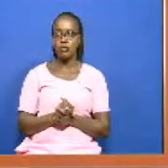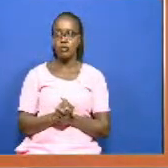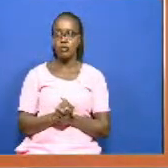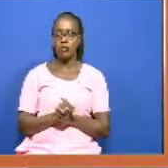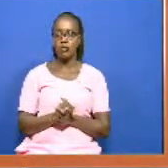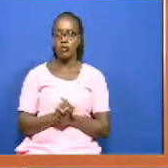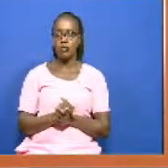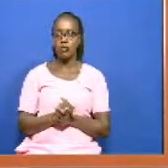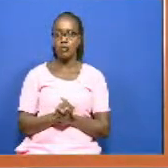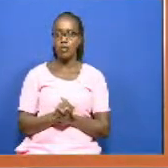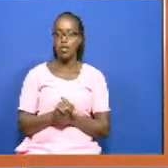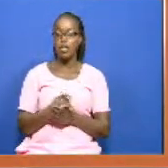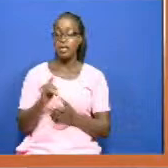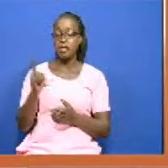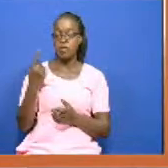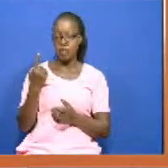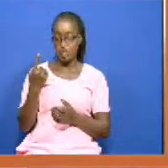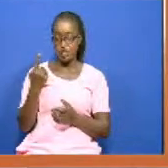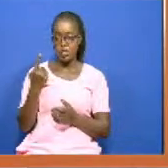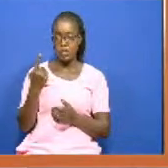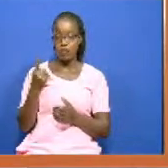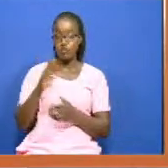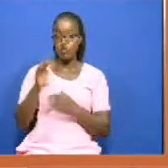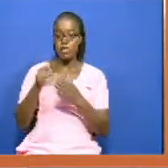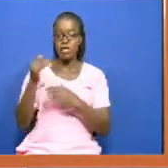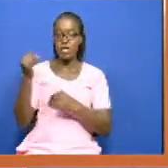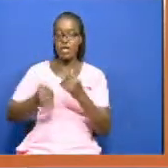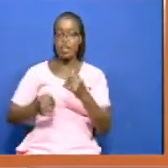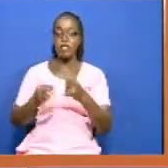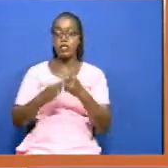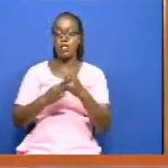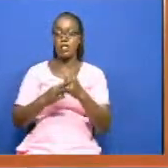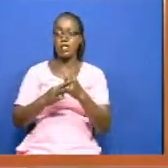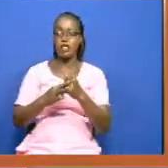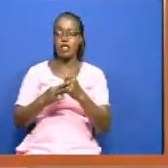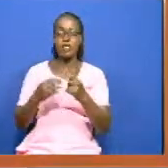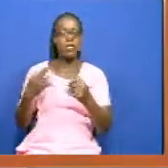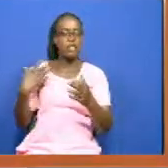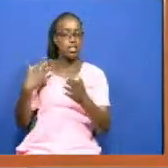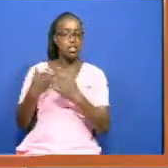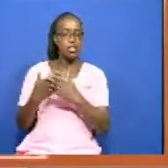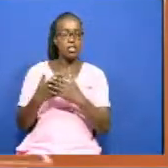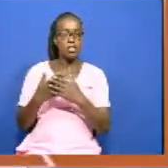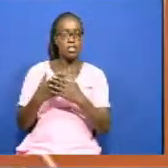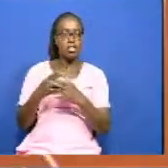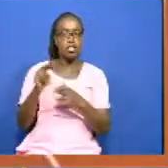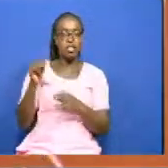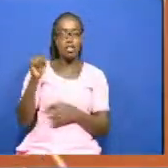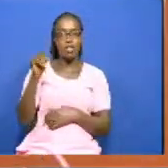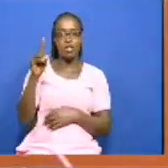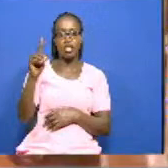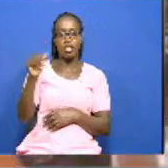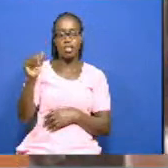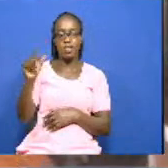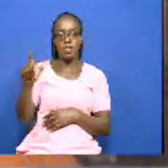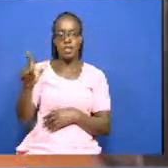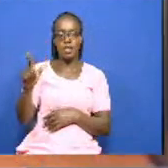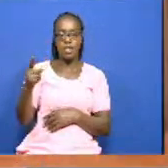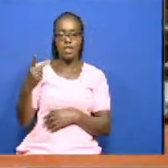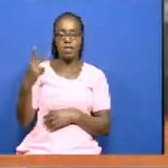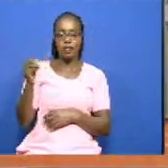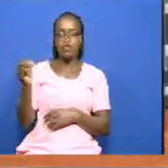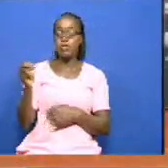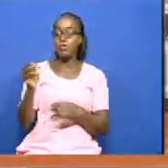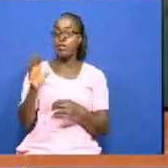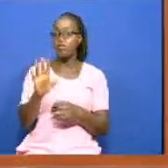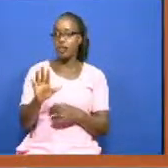Sinner, the first French Open debutant to reach the last 8 since Nadal in 2005, confirmed his immense potential but lacked just a bit